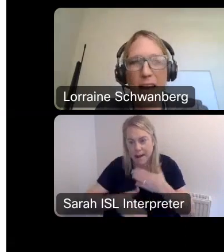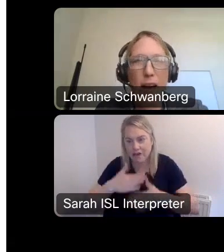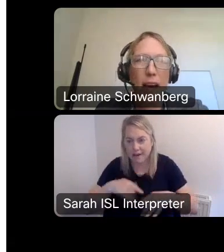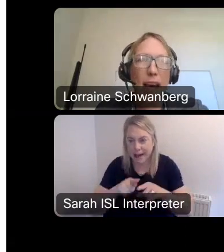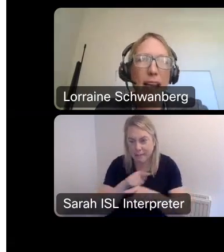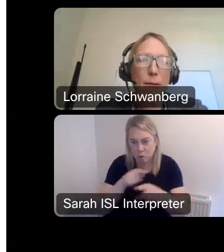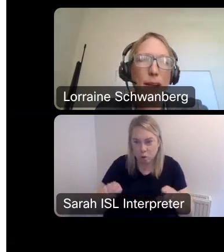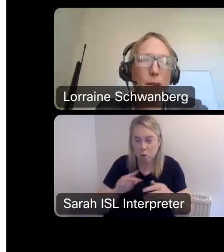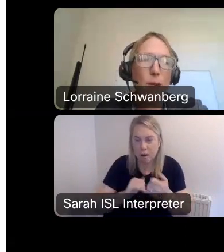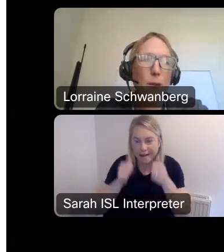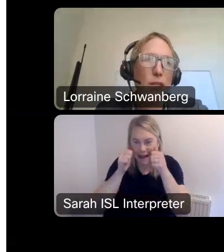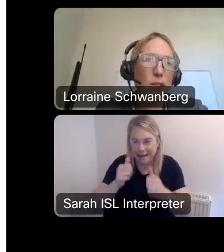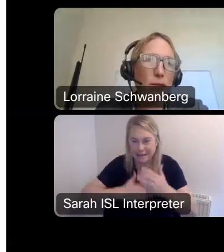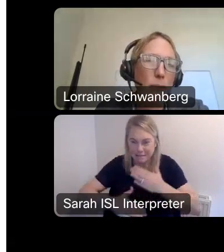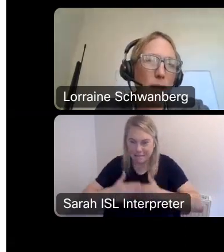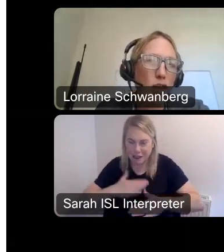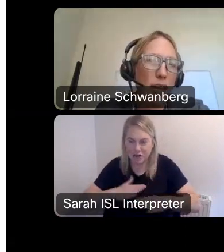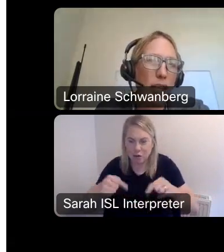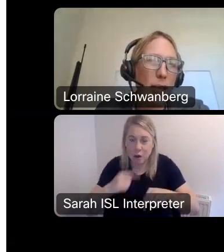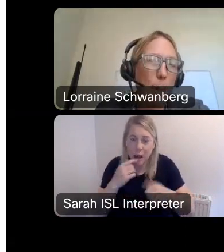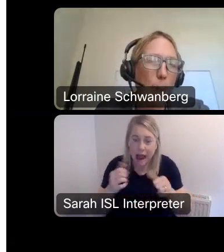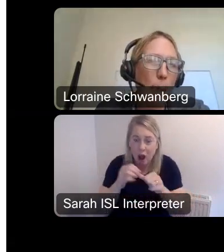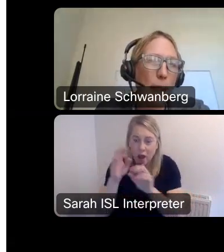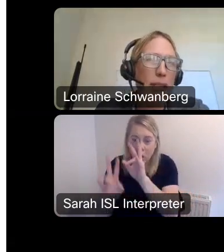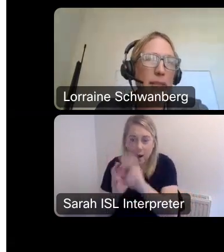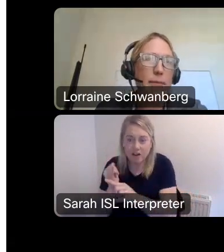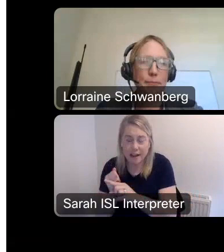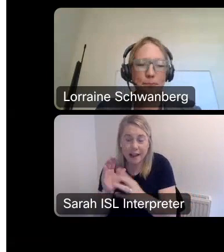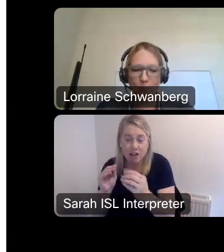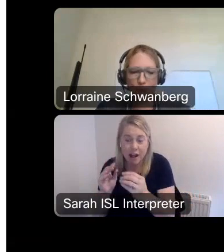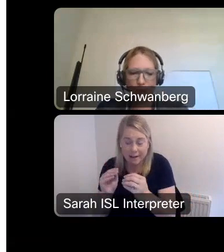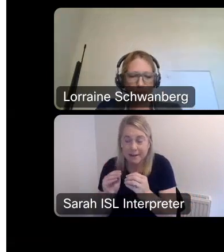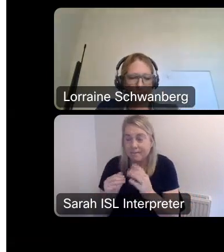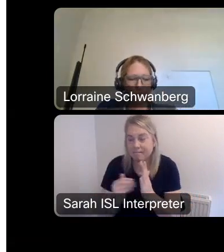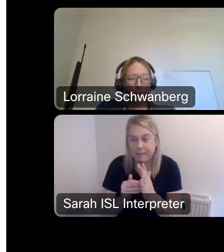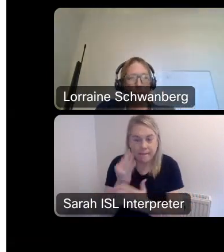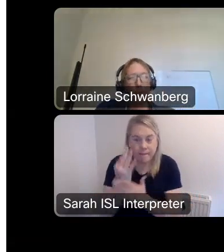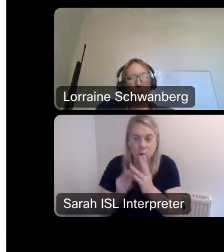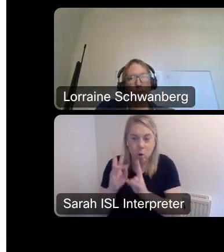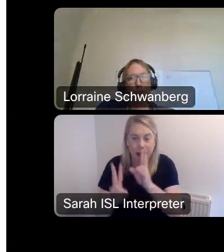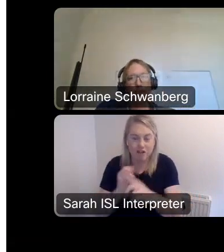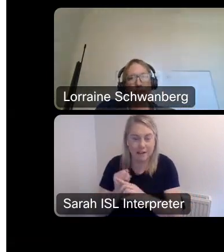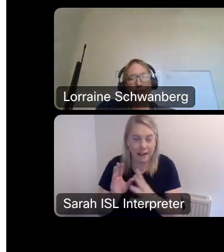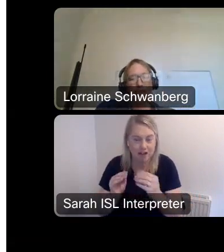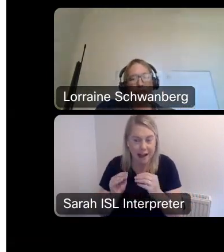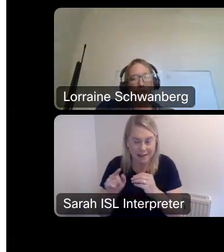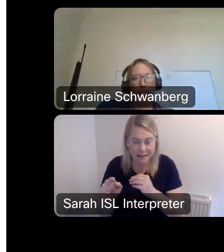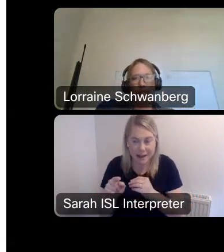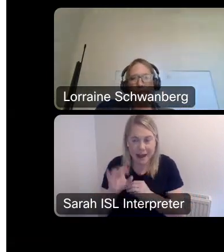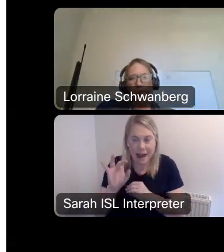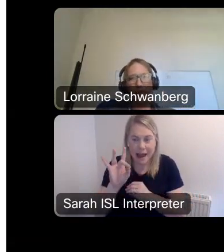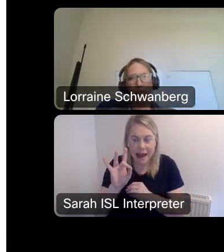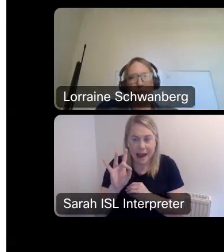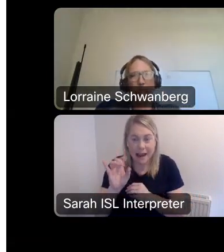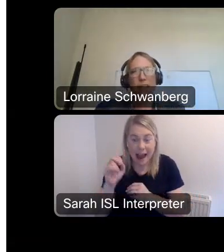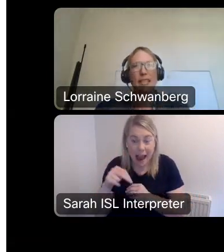today. Ellie, were there any other questions from the chat? There were just a couple of questions. Ken, if